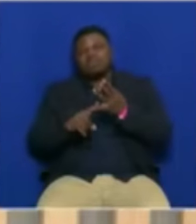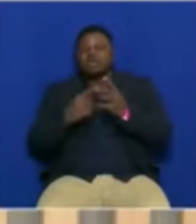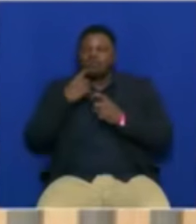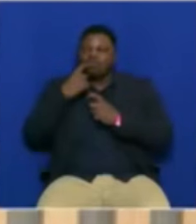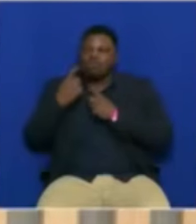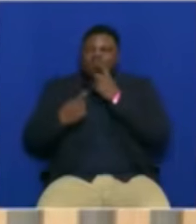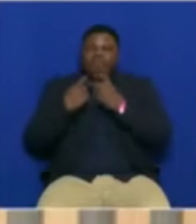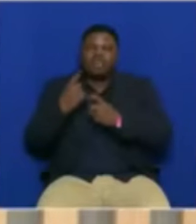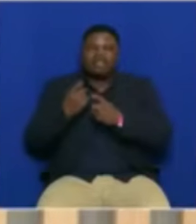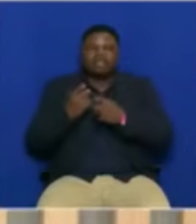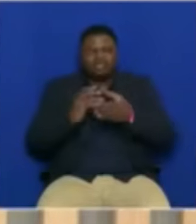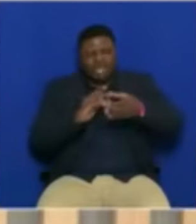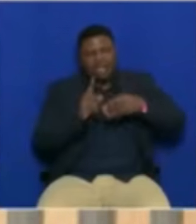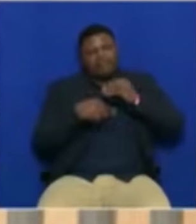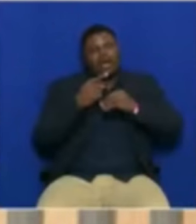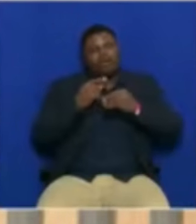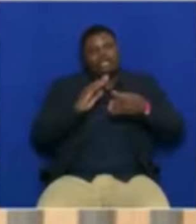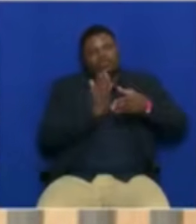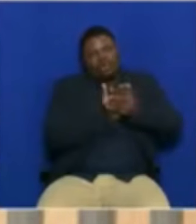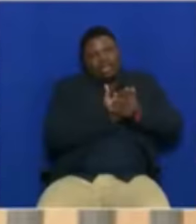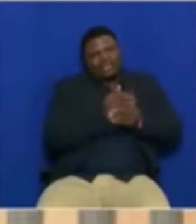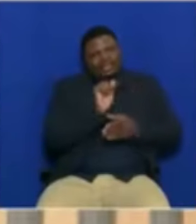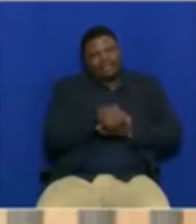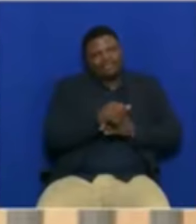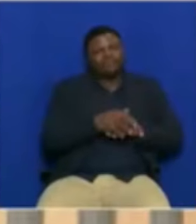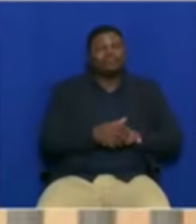we stay at page 286,